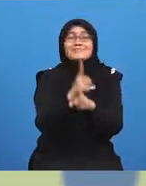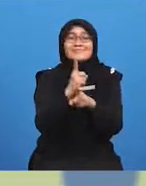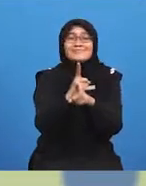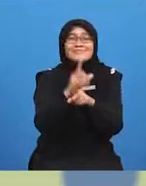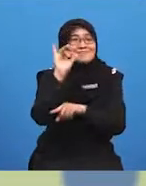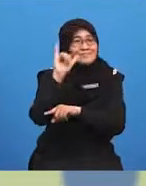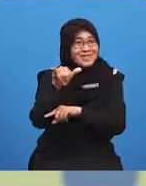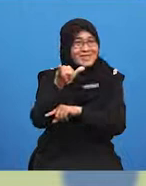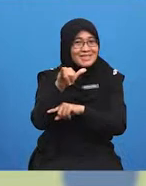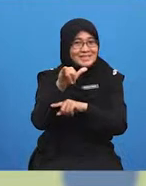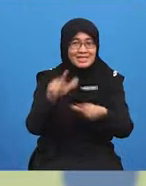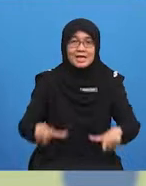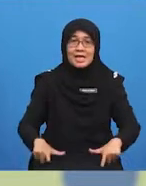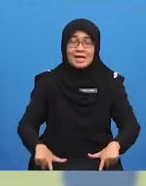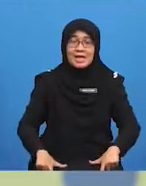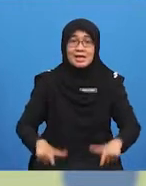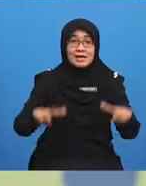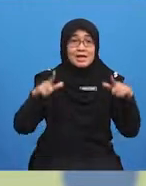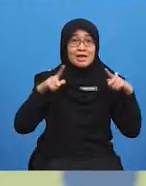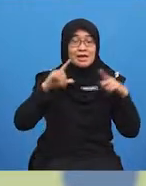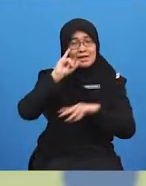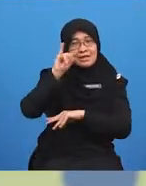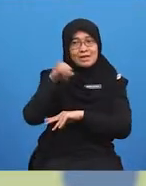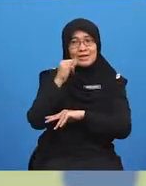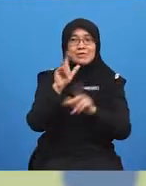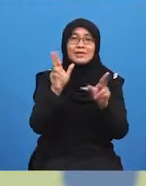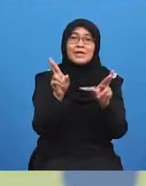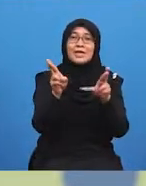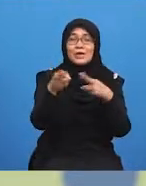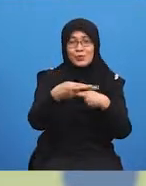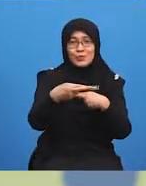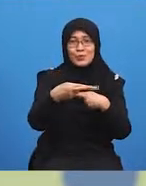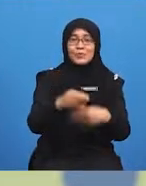Yes, you got it right. The answer is living room.